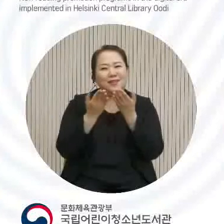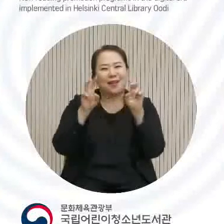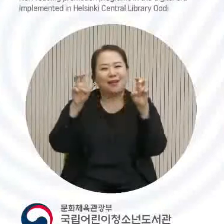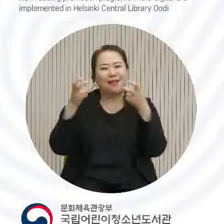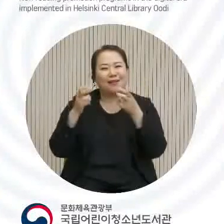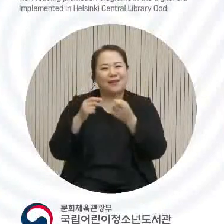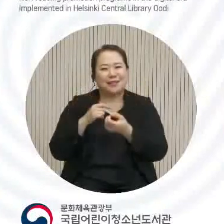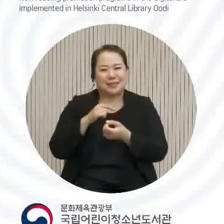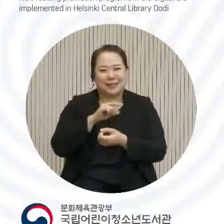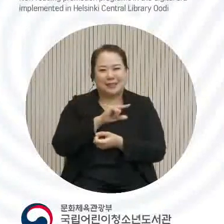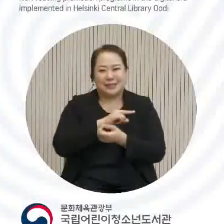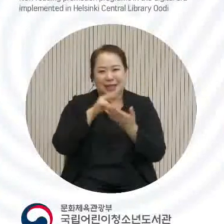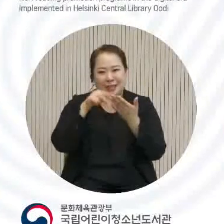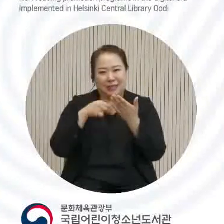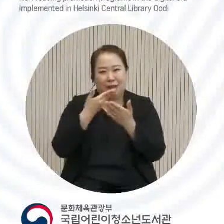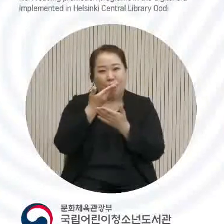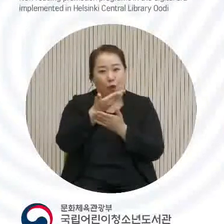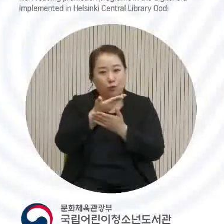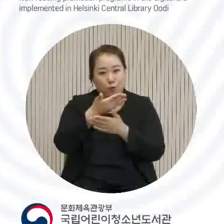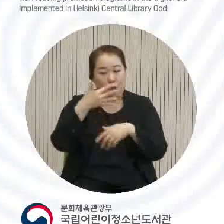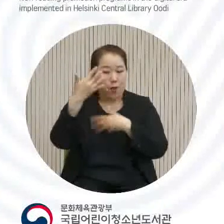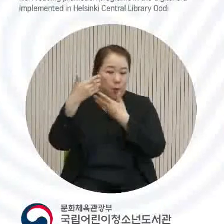background.